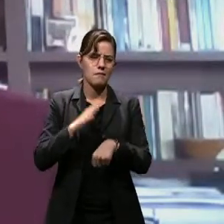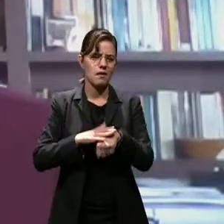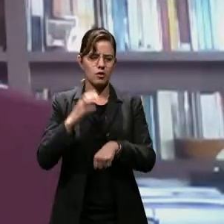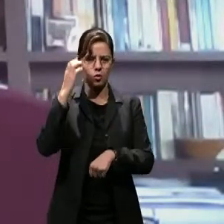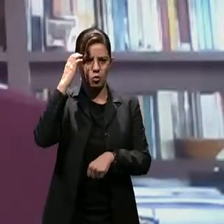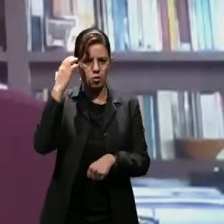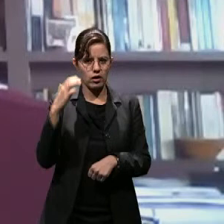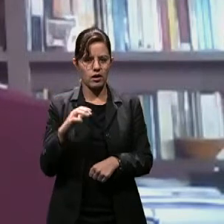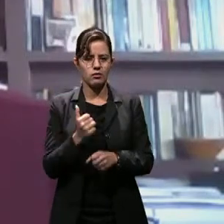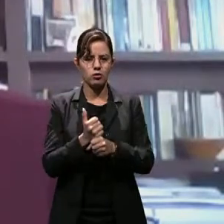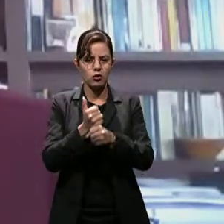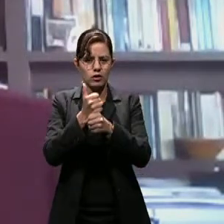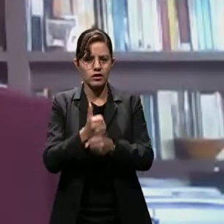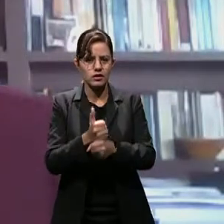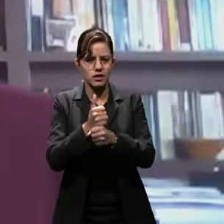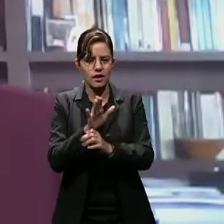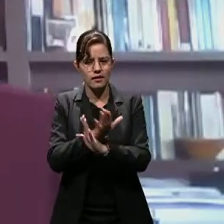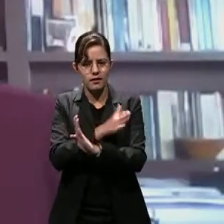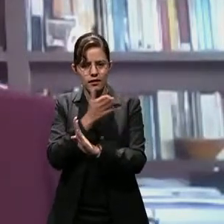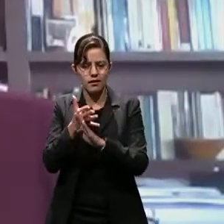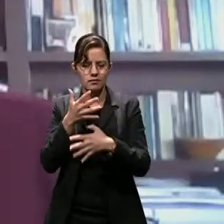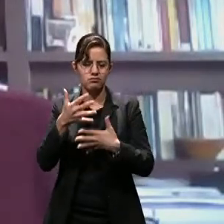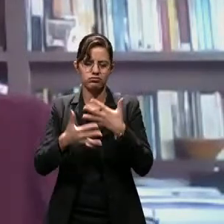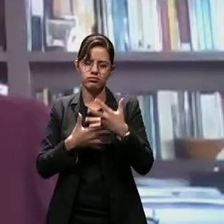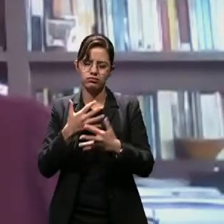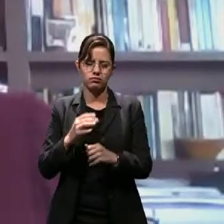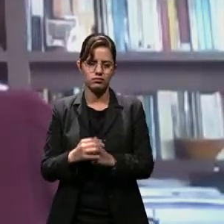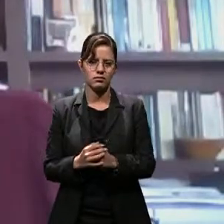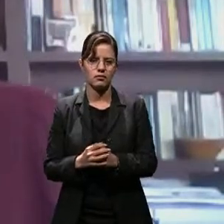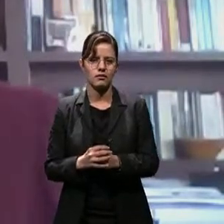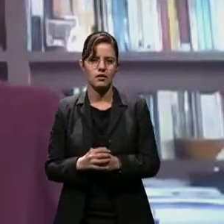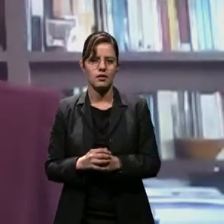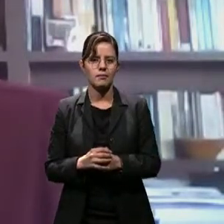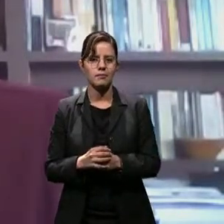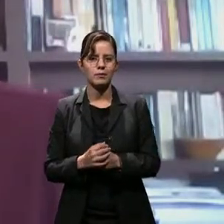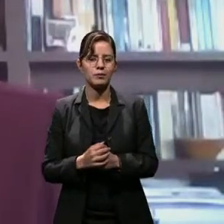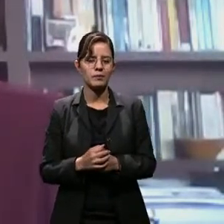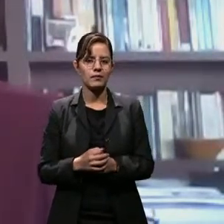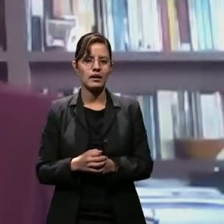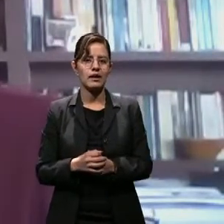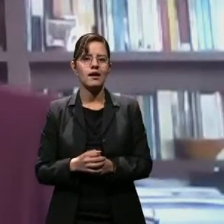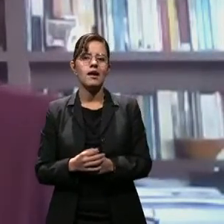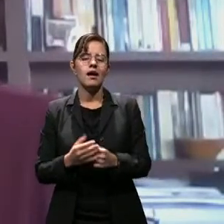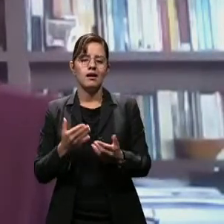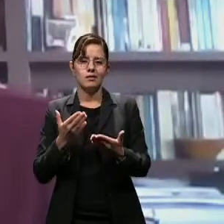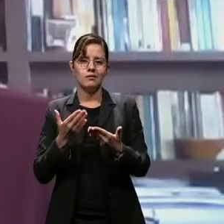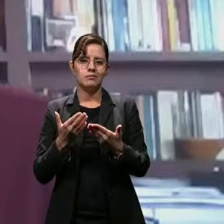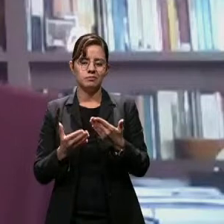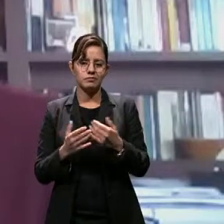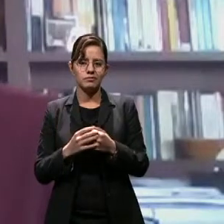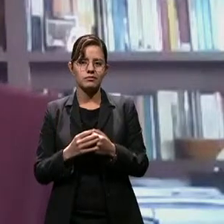evident the violence against women. Without